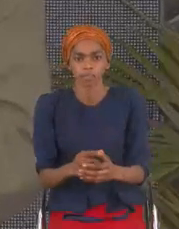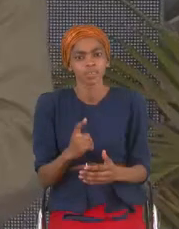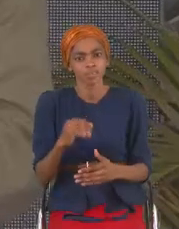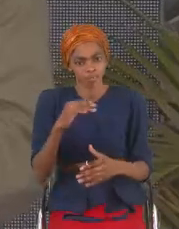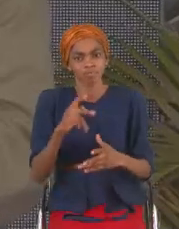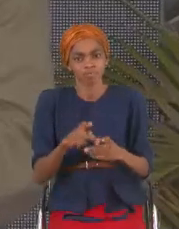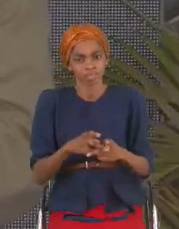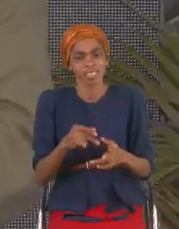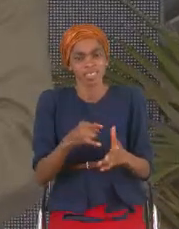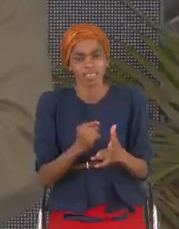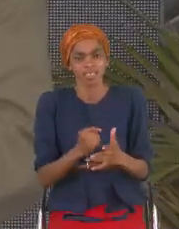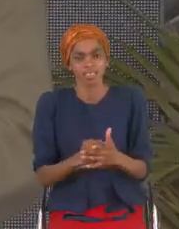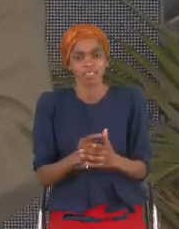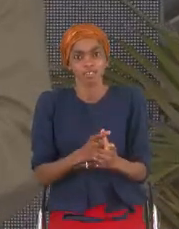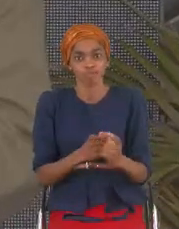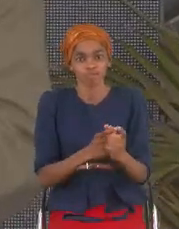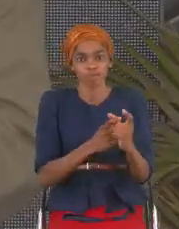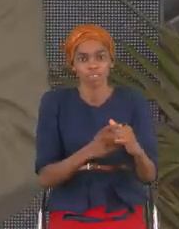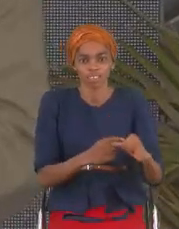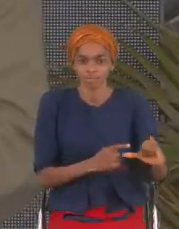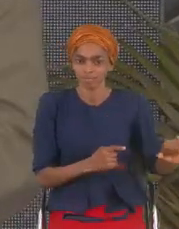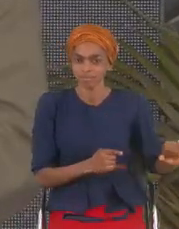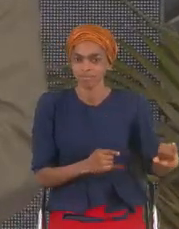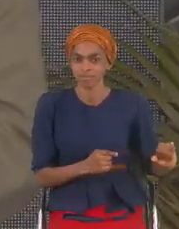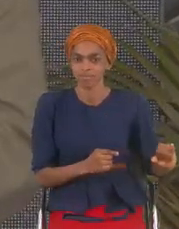Practicing, running,